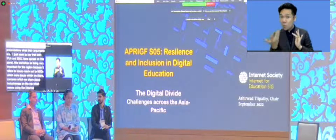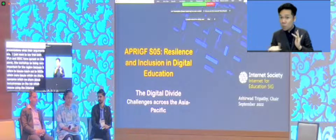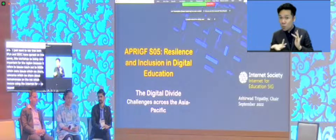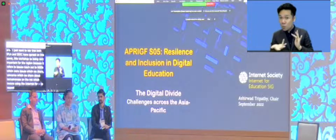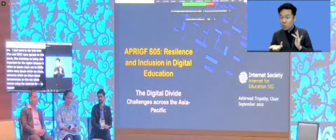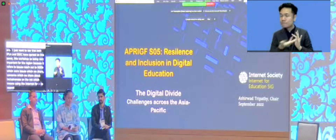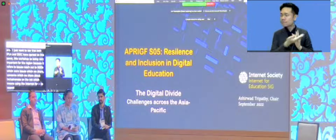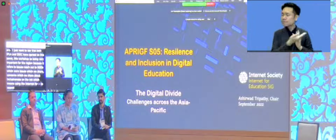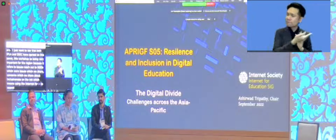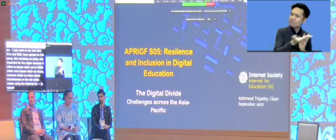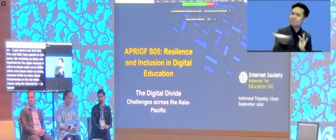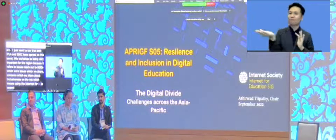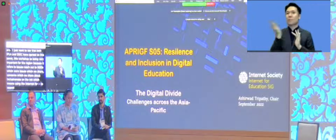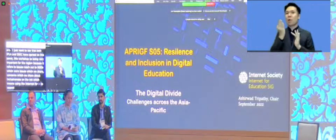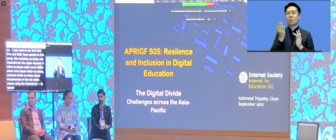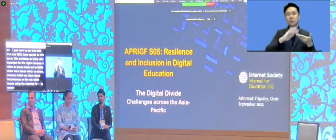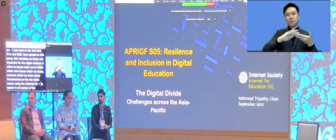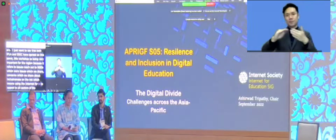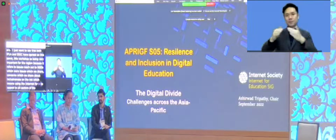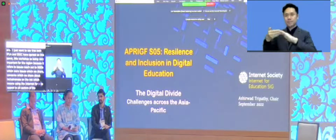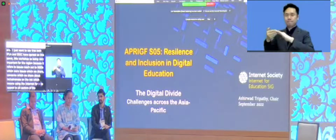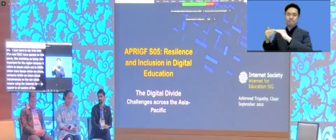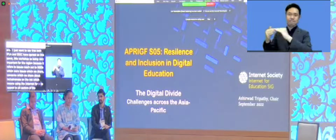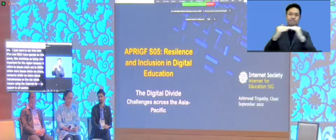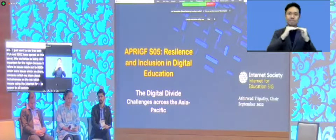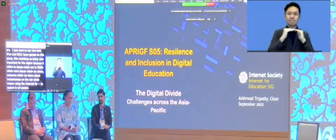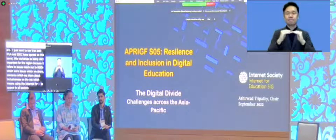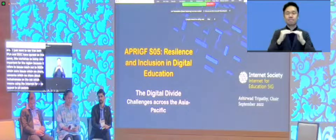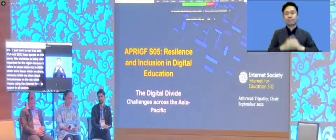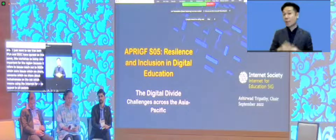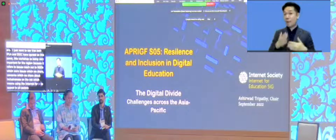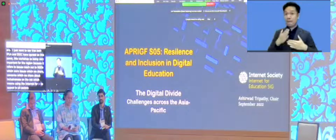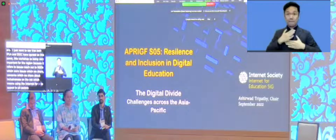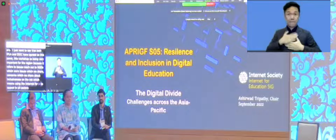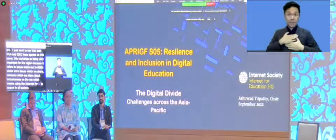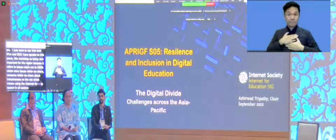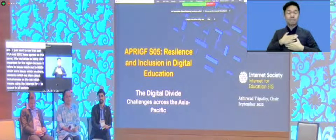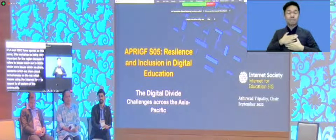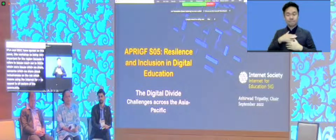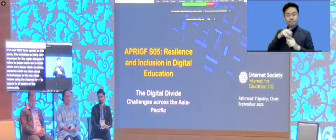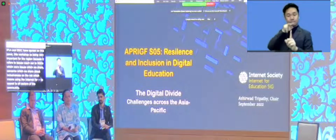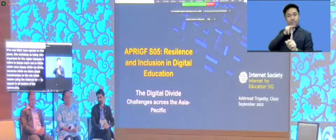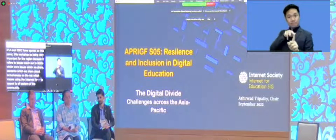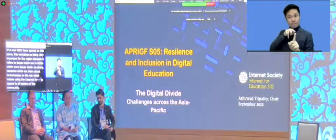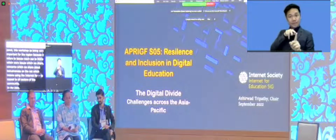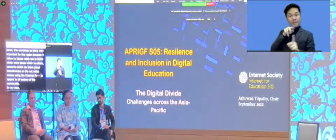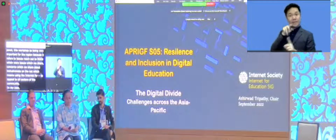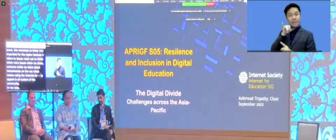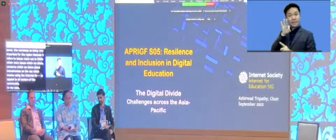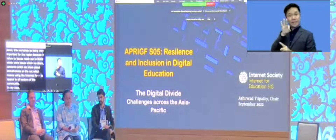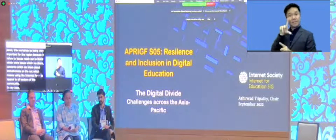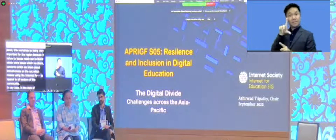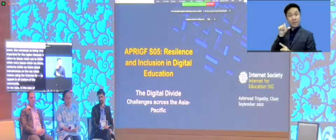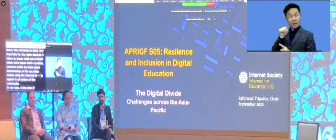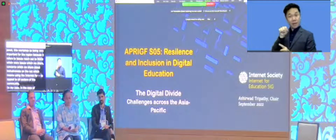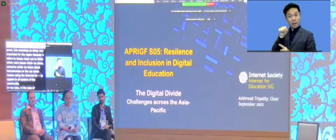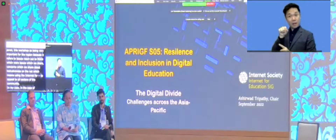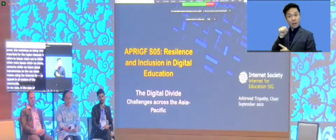all sectors of the community. In my case, in the case of IFLA, we are